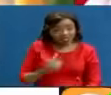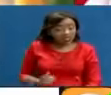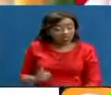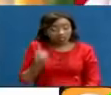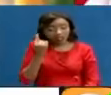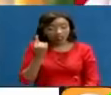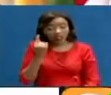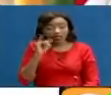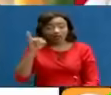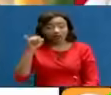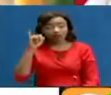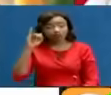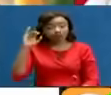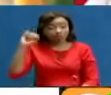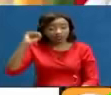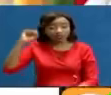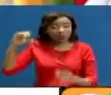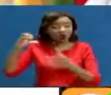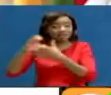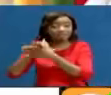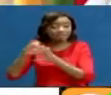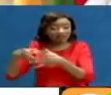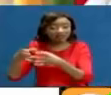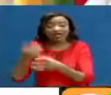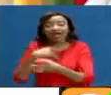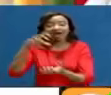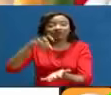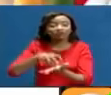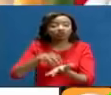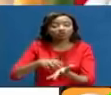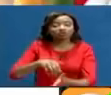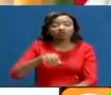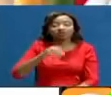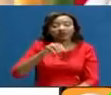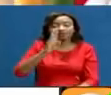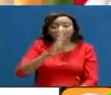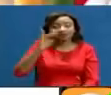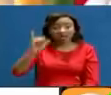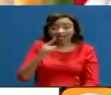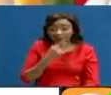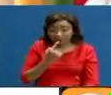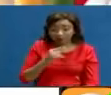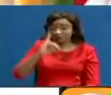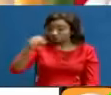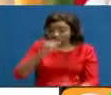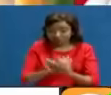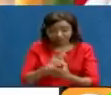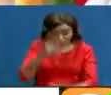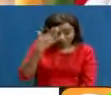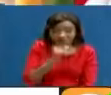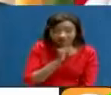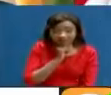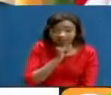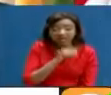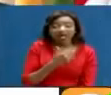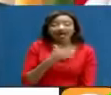party who did not have a position in the BBI is Jubilee? Are you aware that